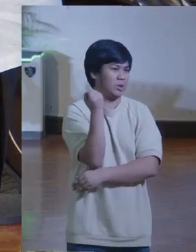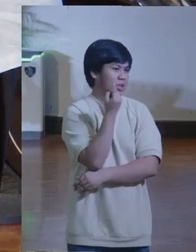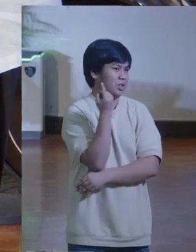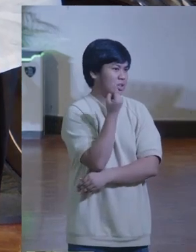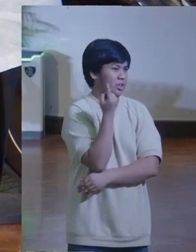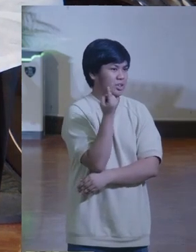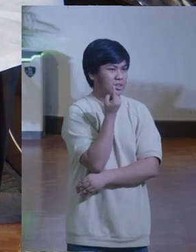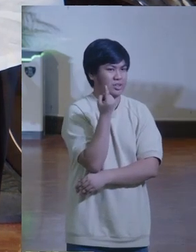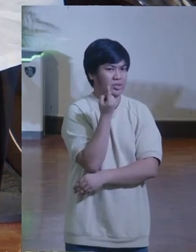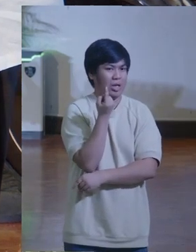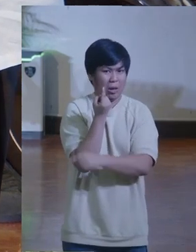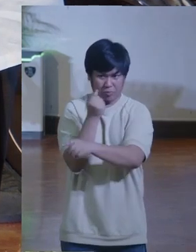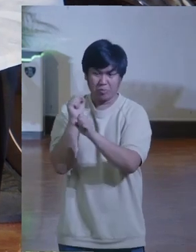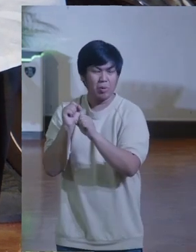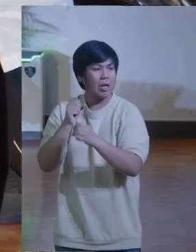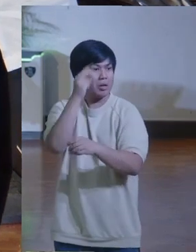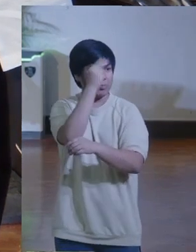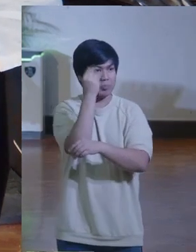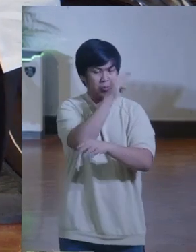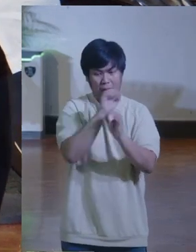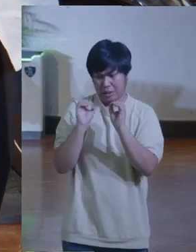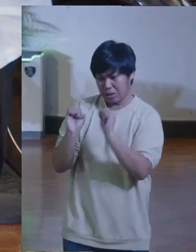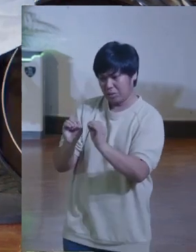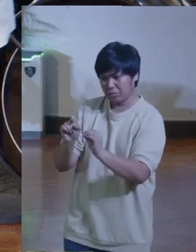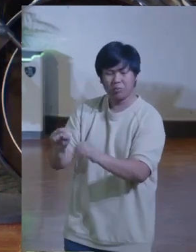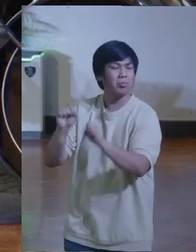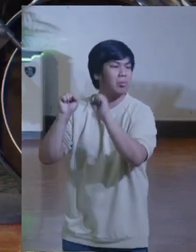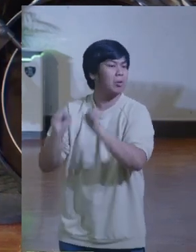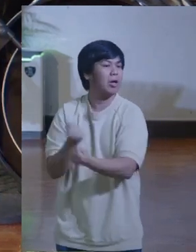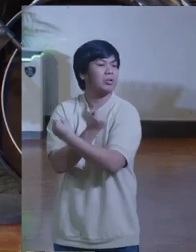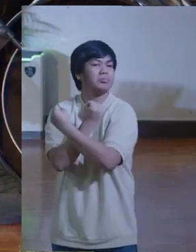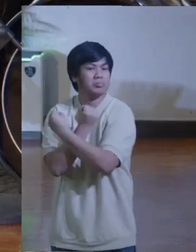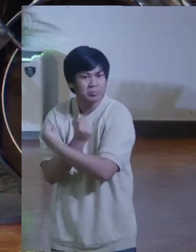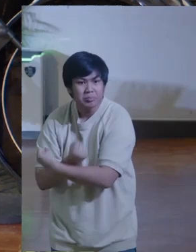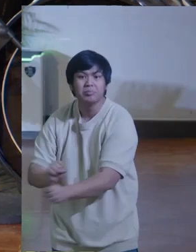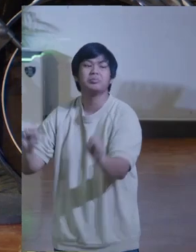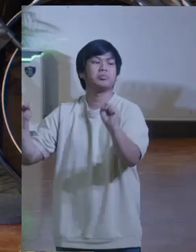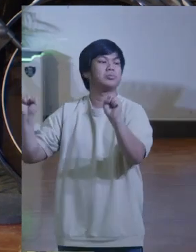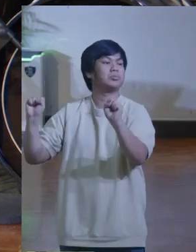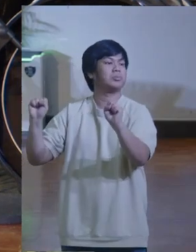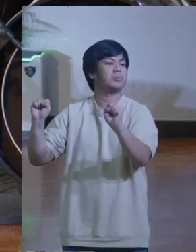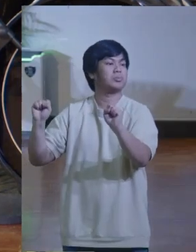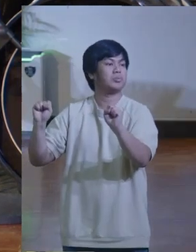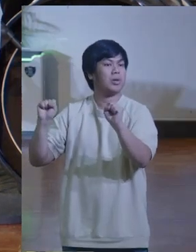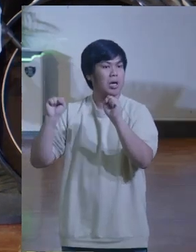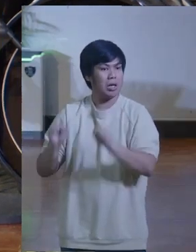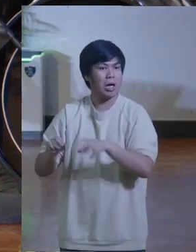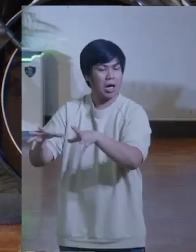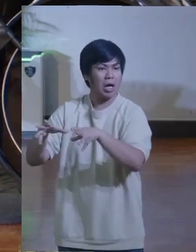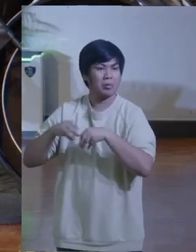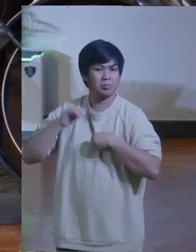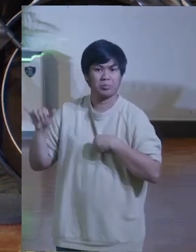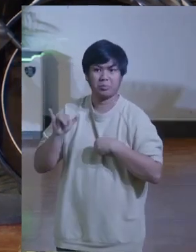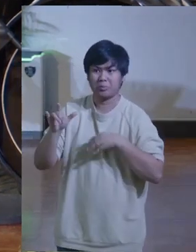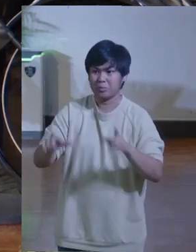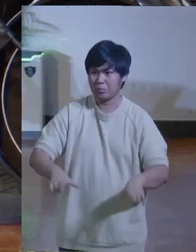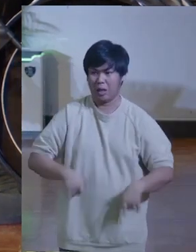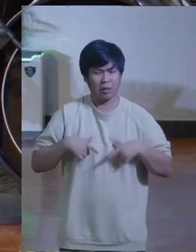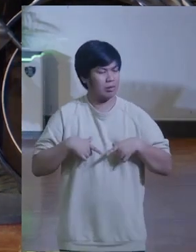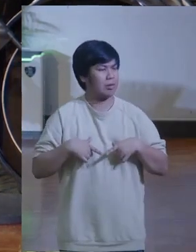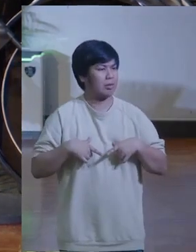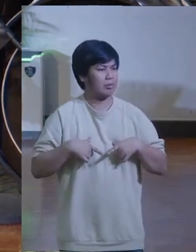the dictates of their conscience. Those too may achieve eternal salvation.